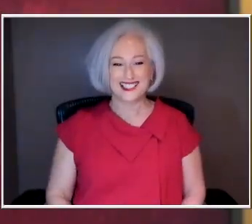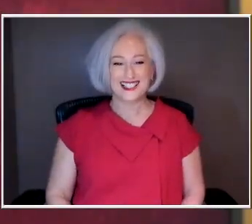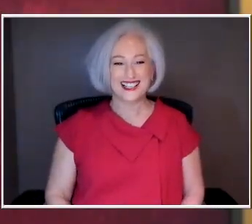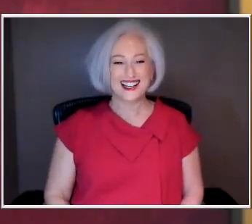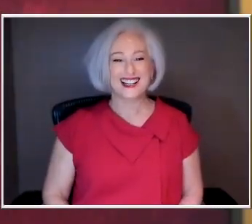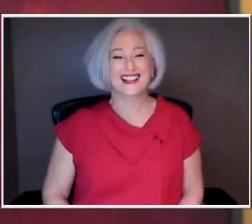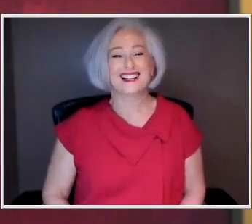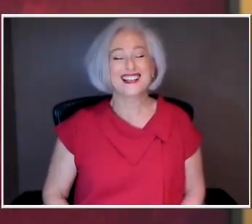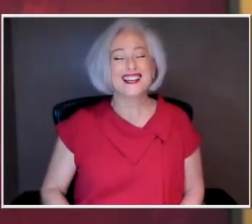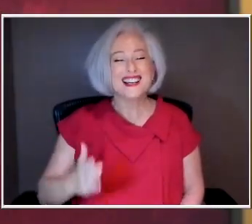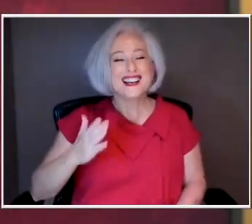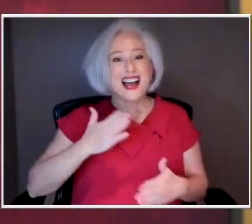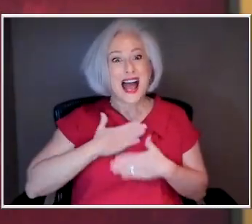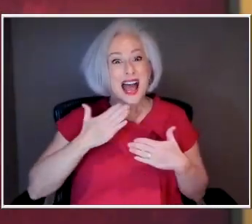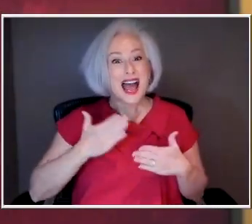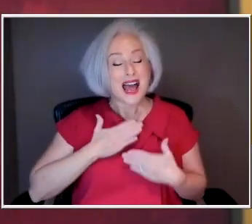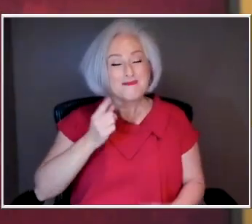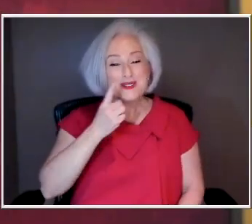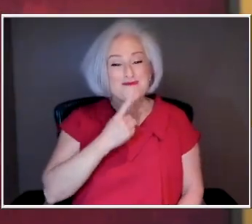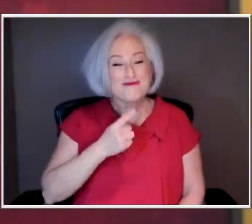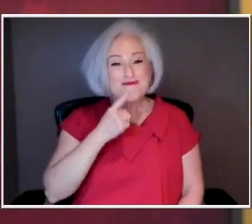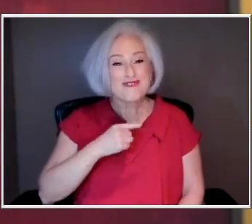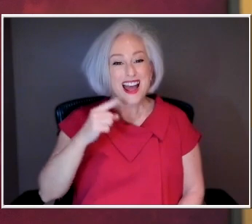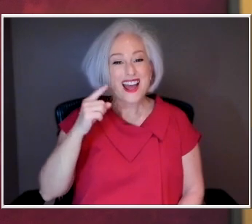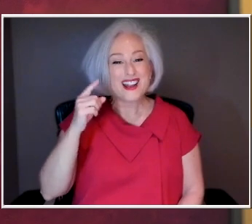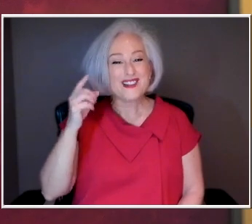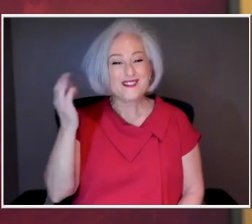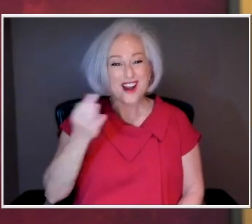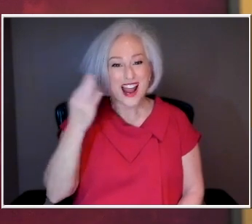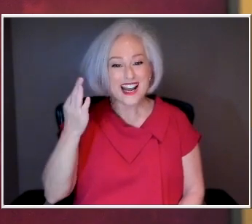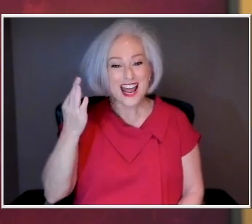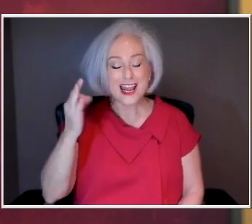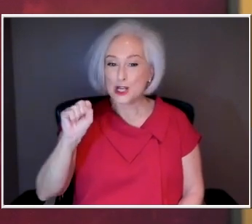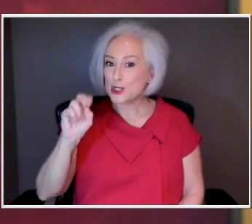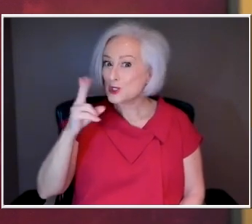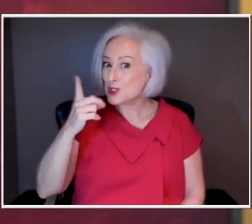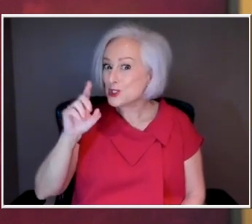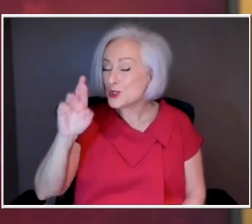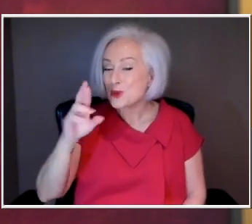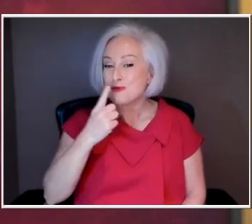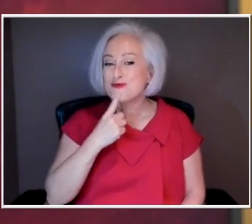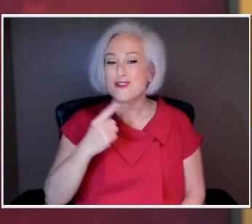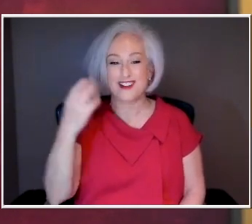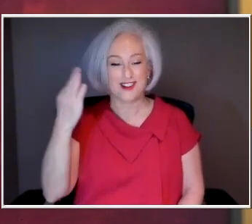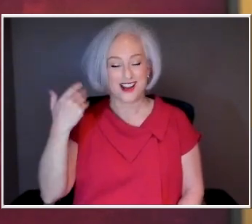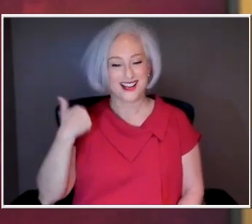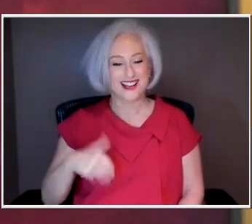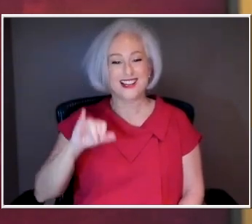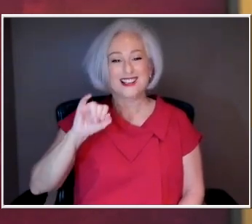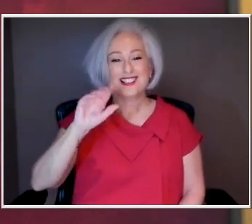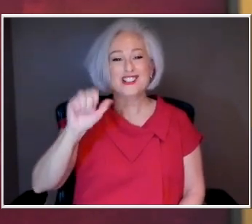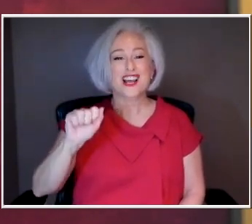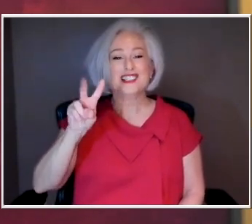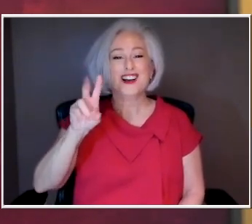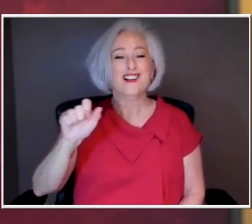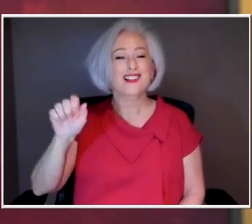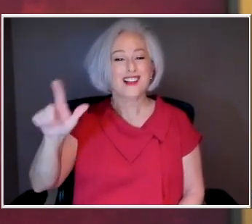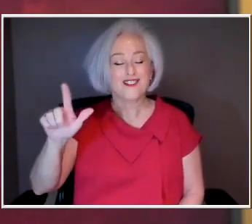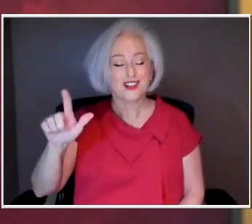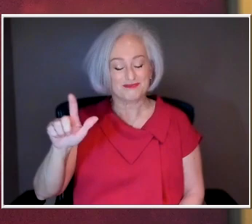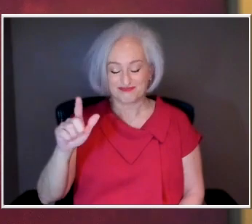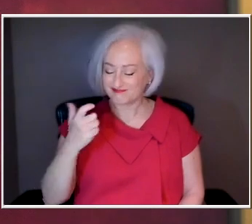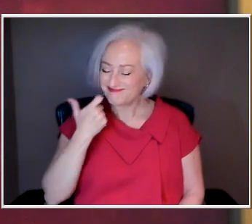Happy Red Friday. Make that Super Red Friday. I'm Jessica Lovell, and like Mitch Holthus just said, we are celebrating with